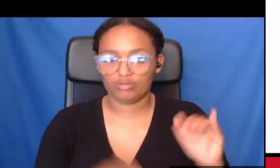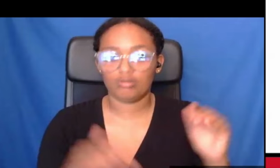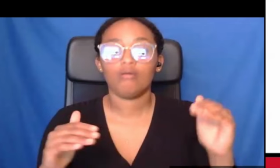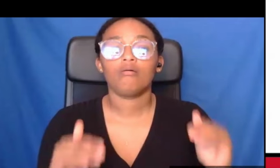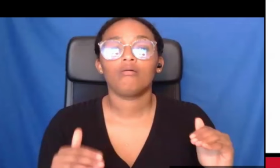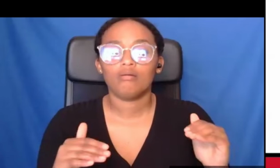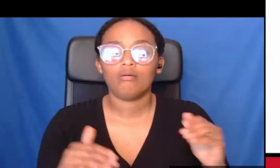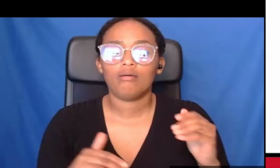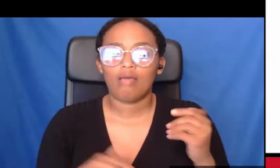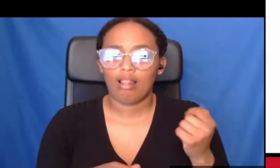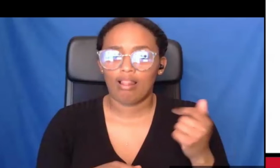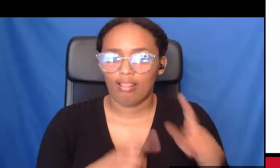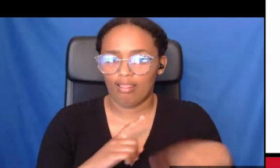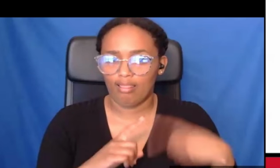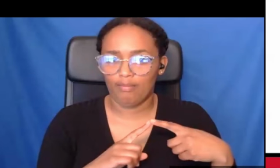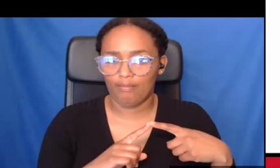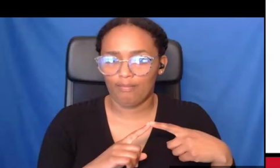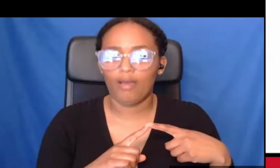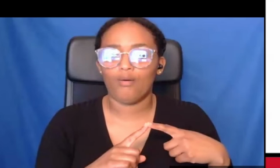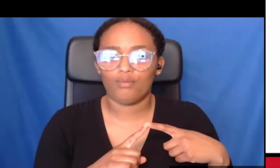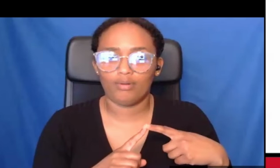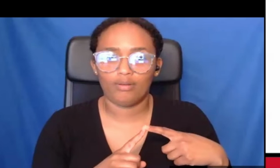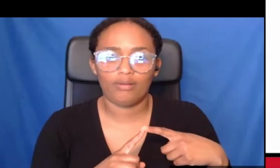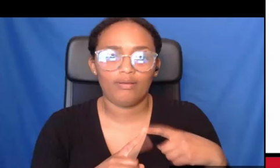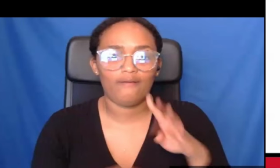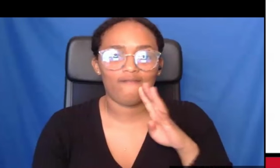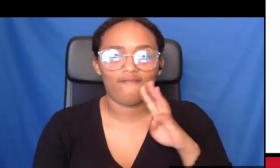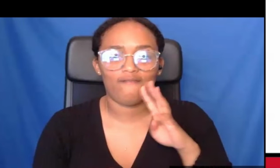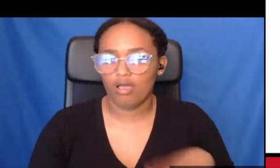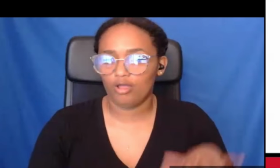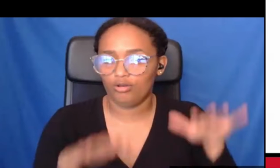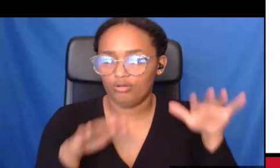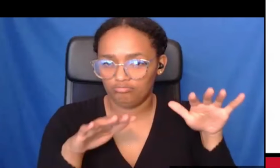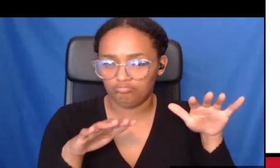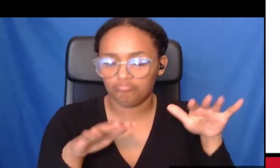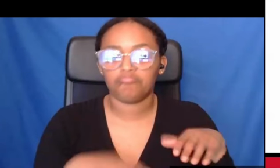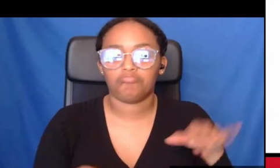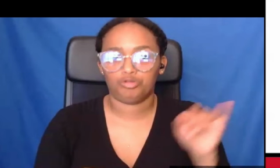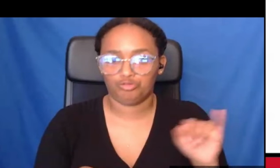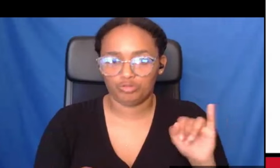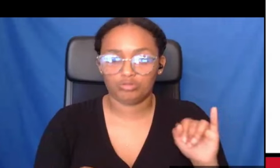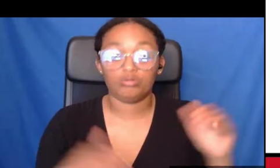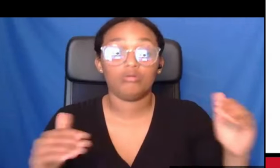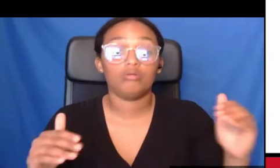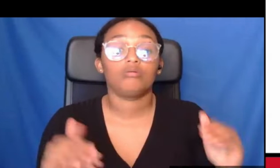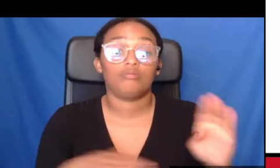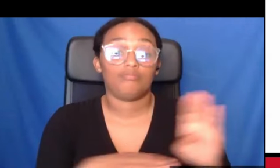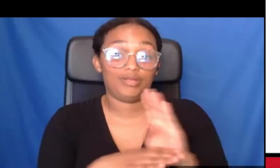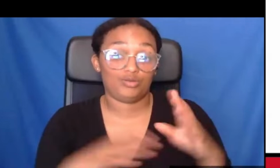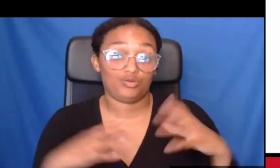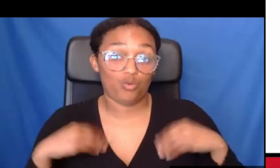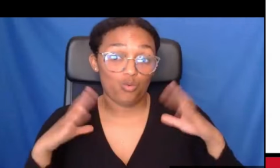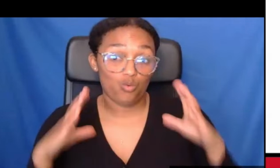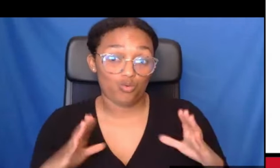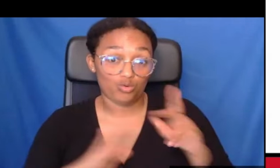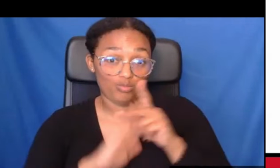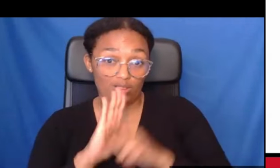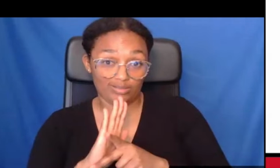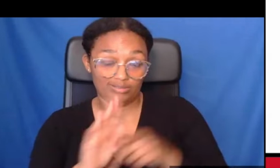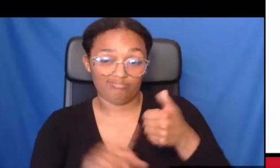And then we'll talk about the business owner policy, the package